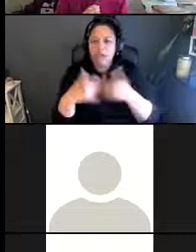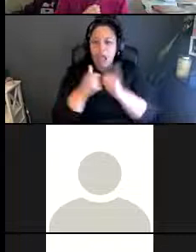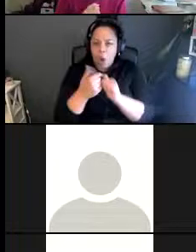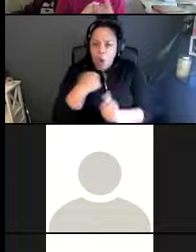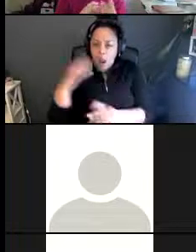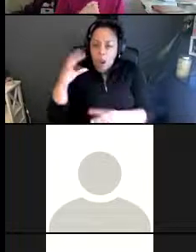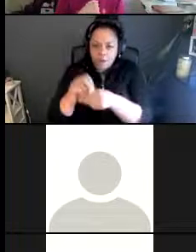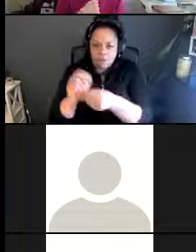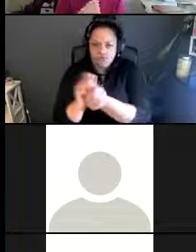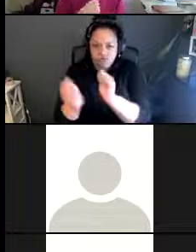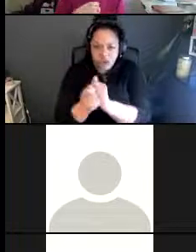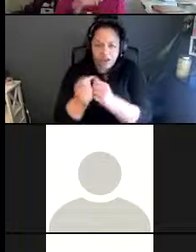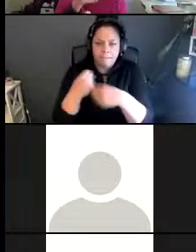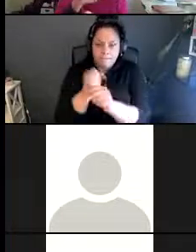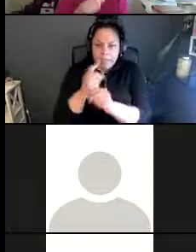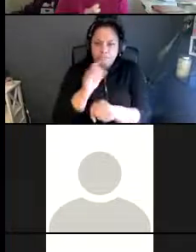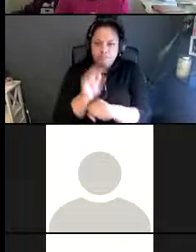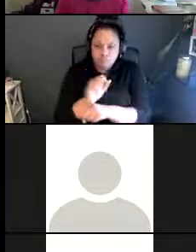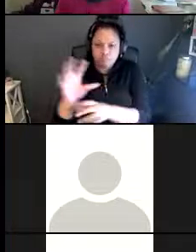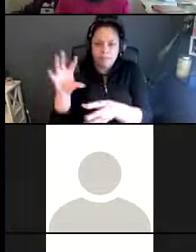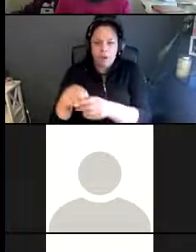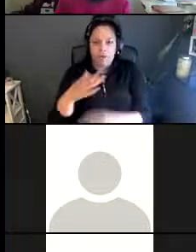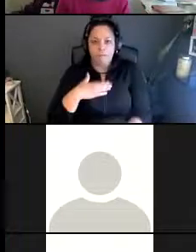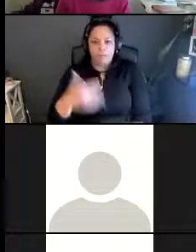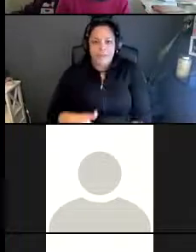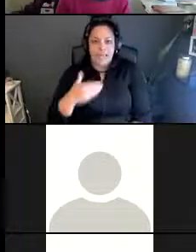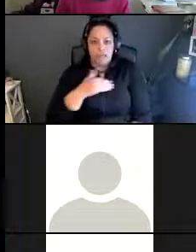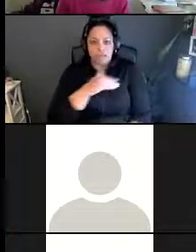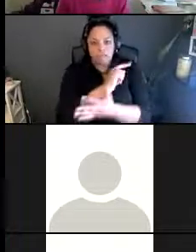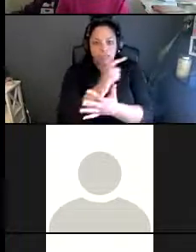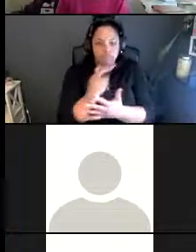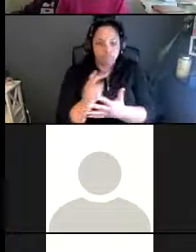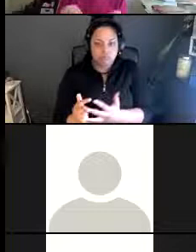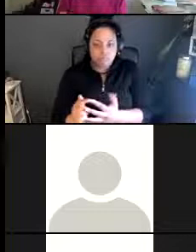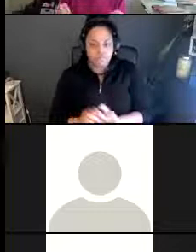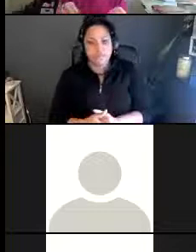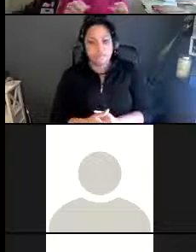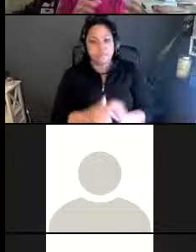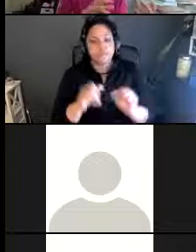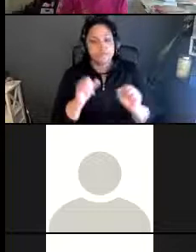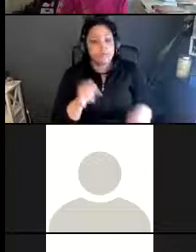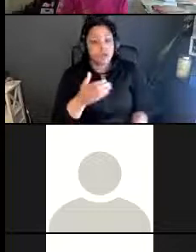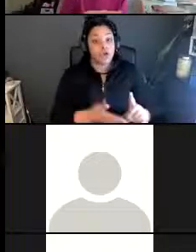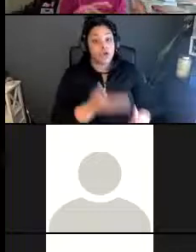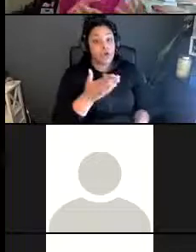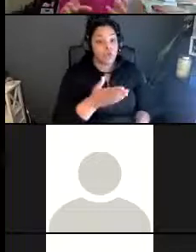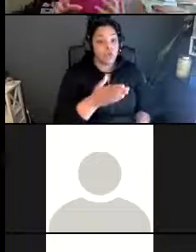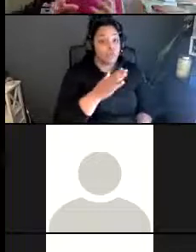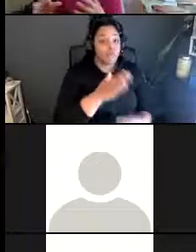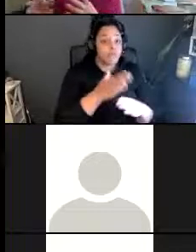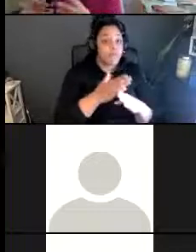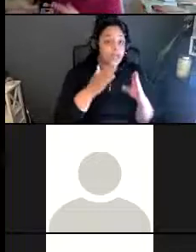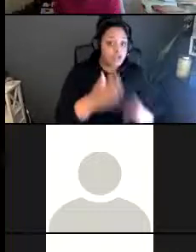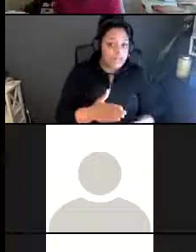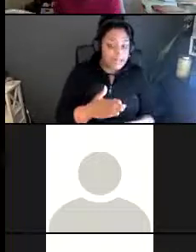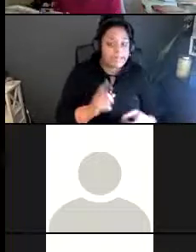embody that change and make it a part of my being. And can you, as a preventionist or